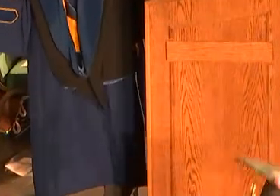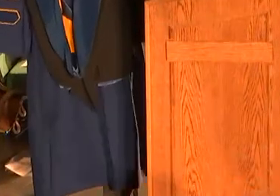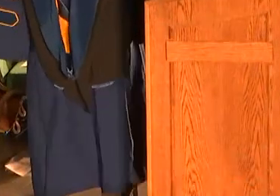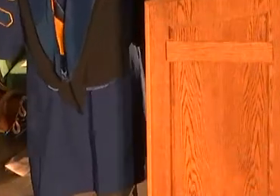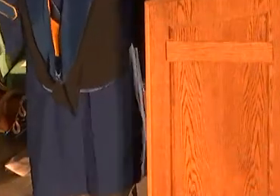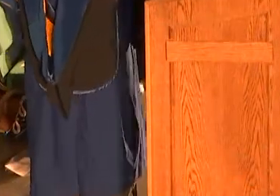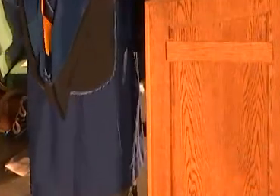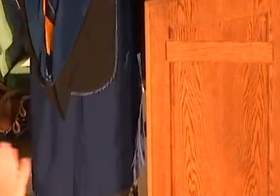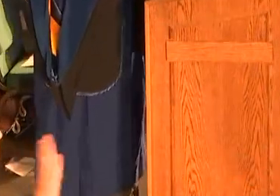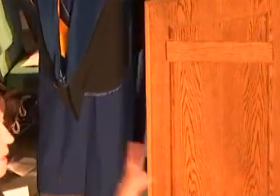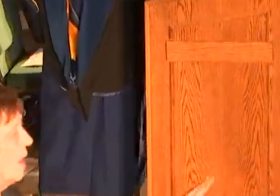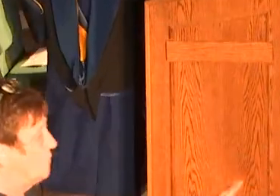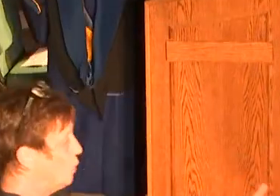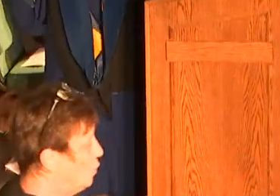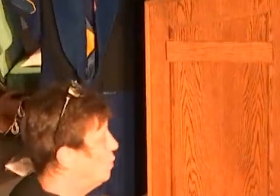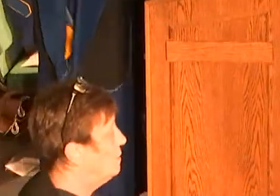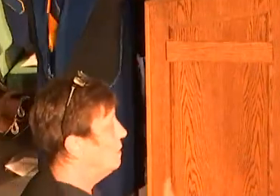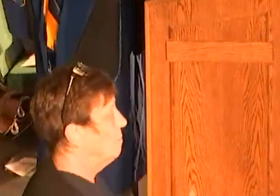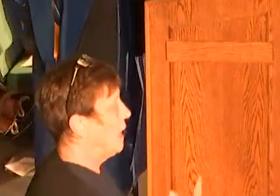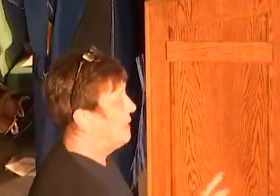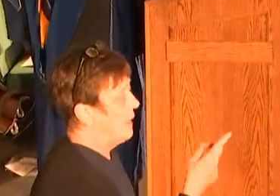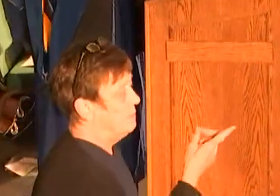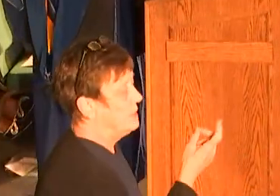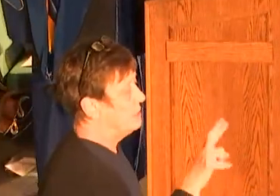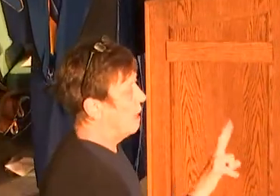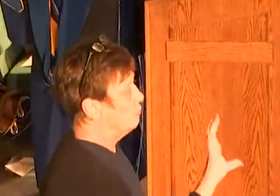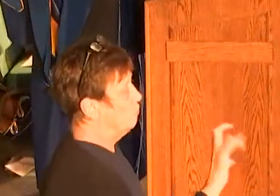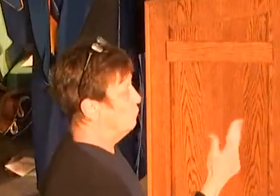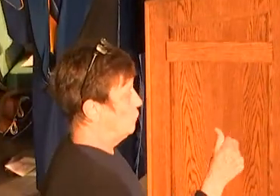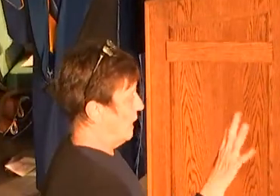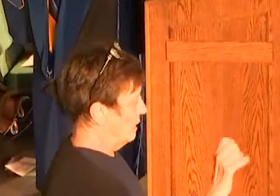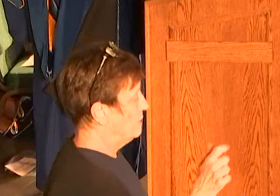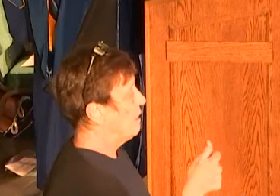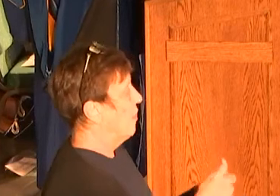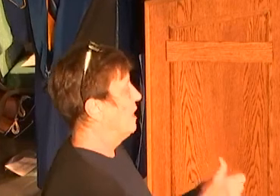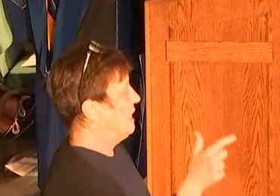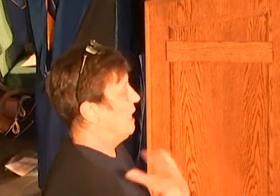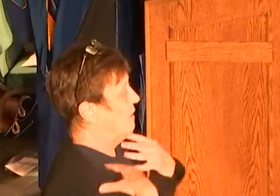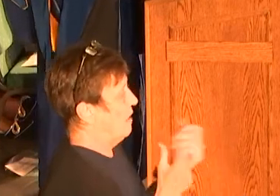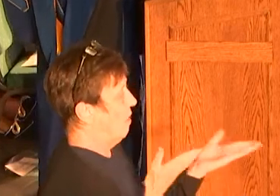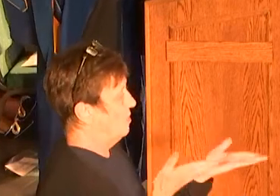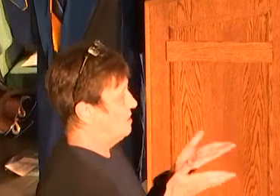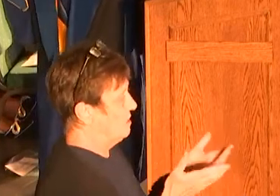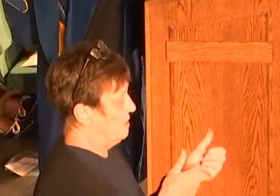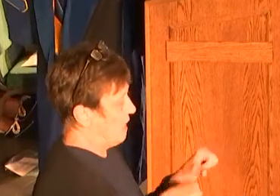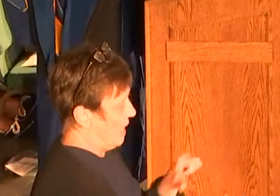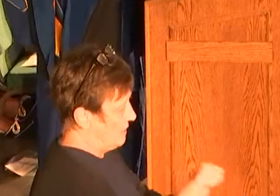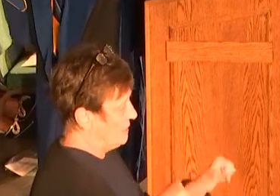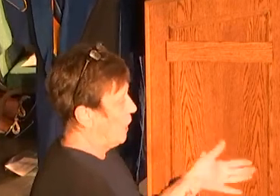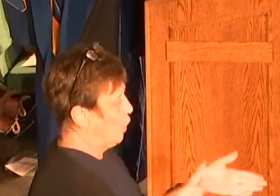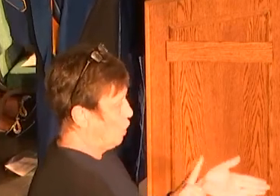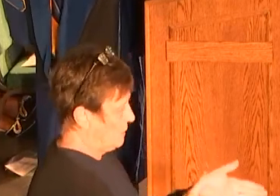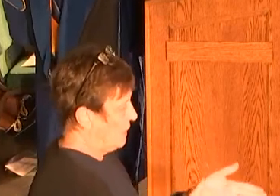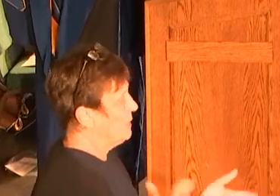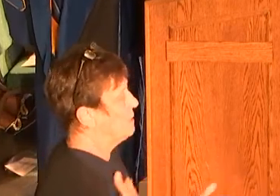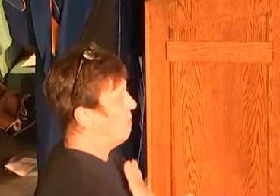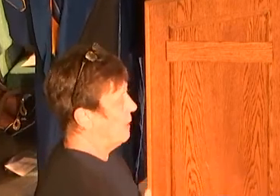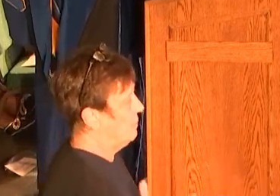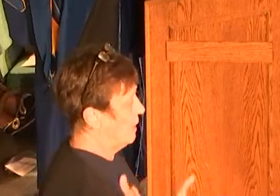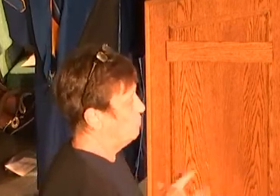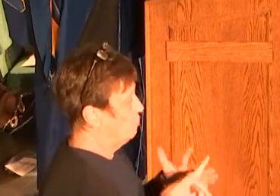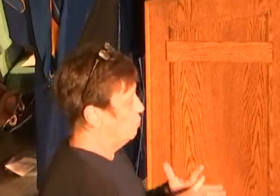Good afternoon. My name is Dr. Dorothy Chase. I'm the Dean of Health Sciences and Nursing, and it's my pleasure to